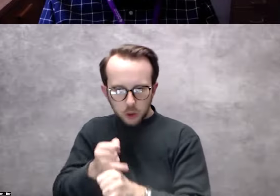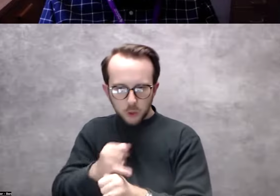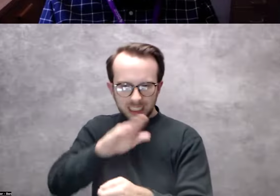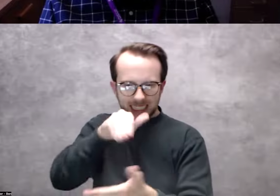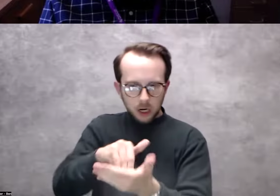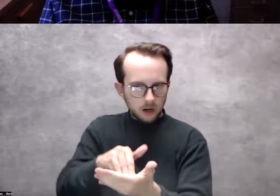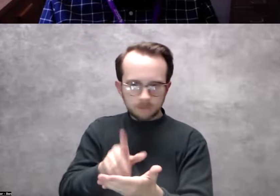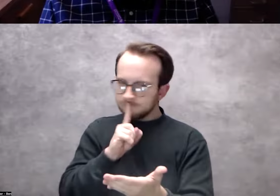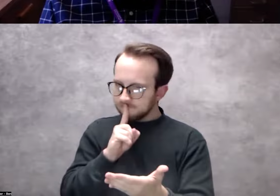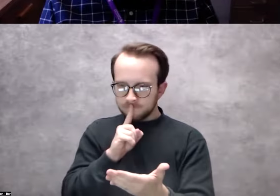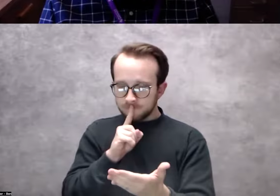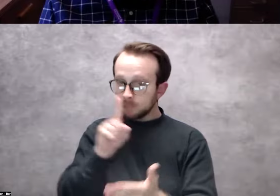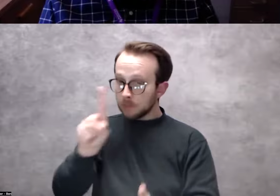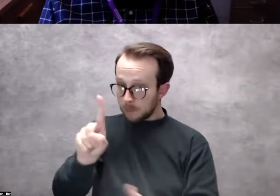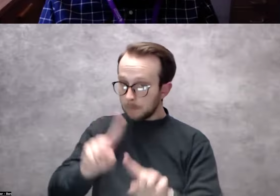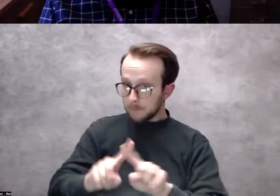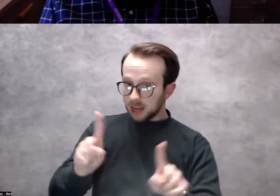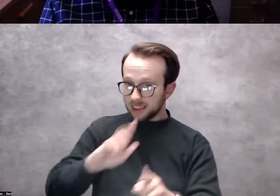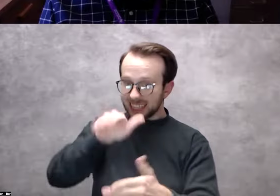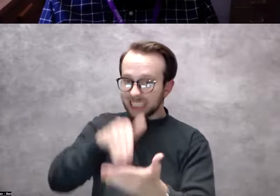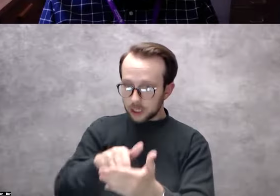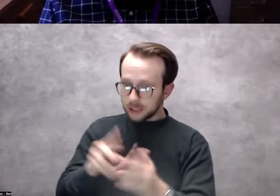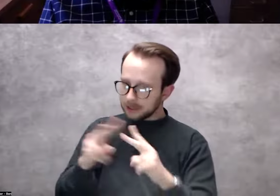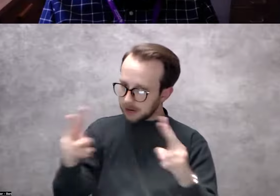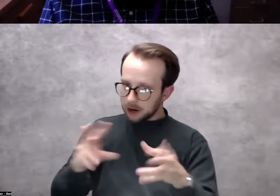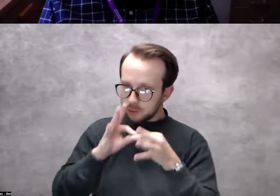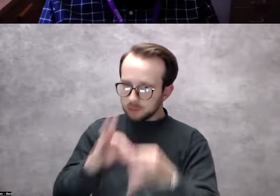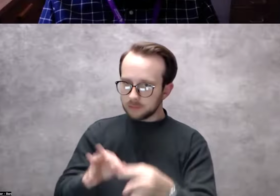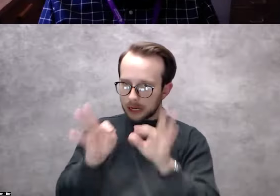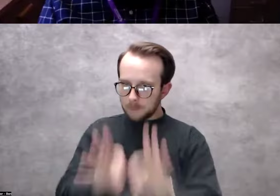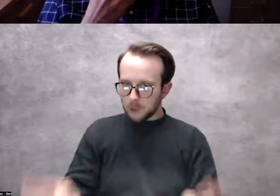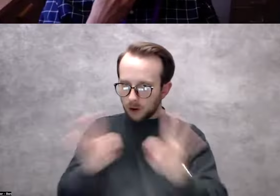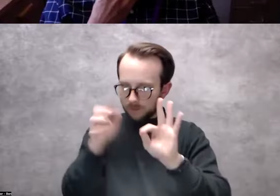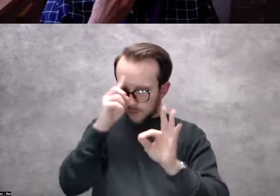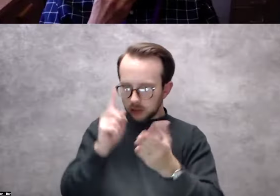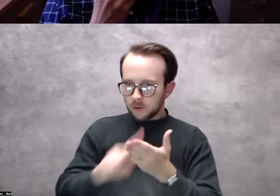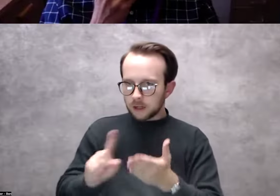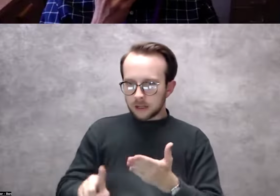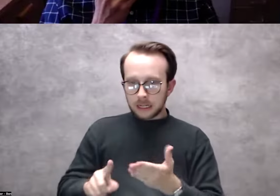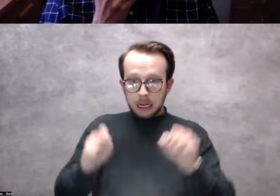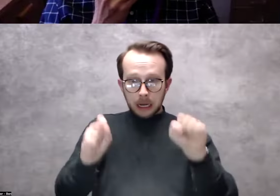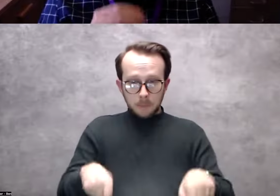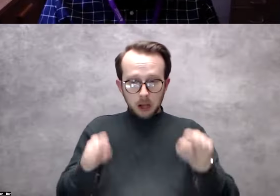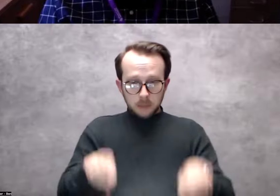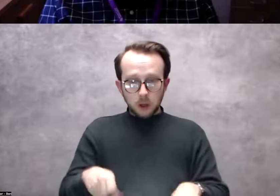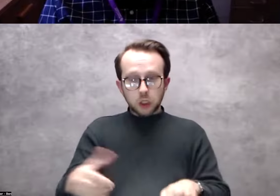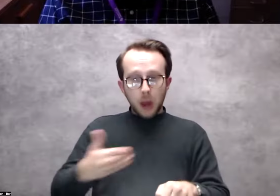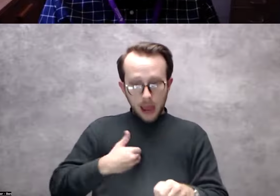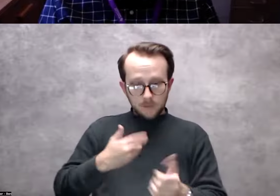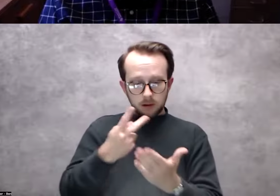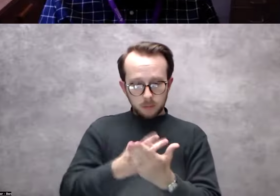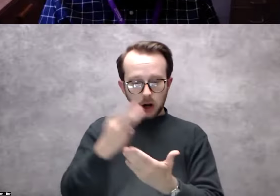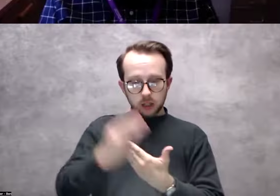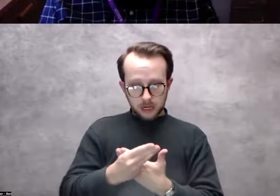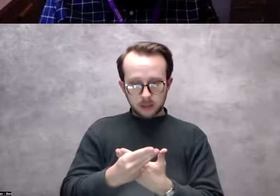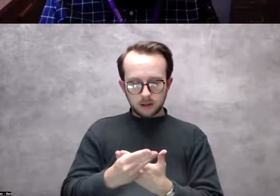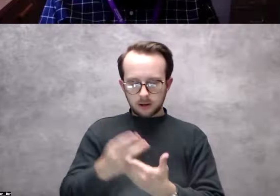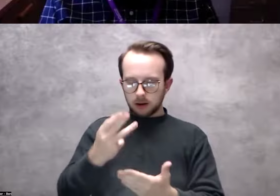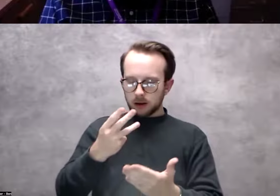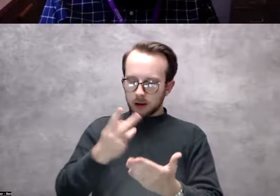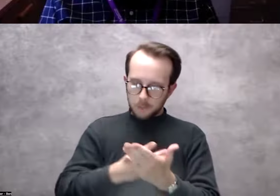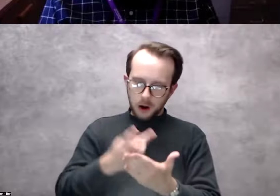but the center is very relevant to the research, is it ever possible to have a project be funded, or